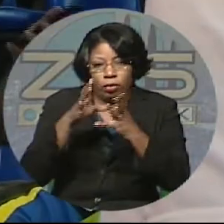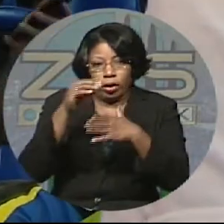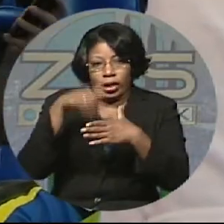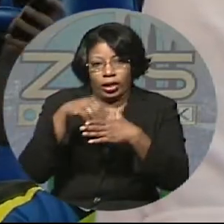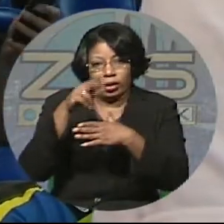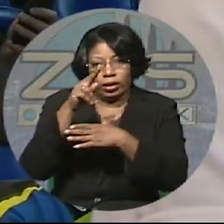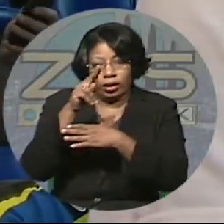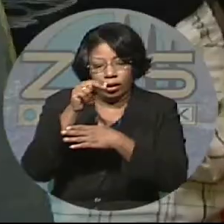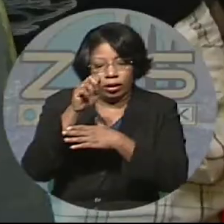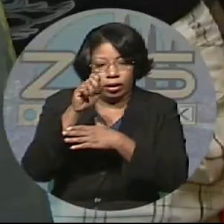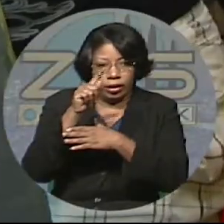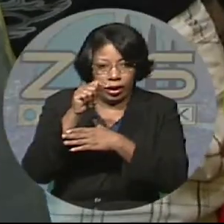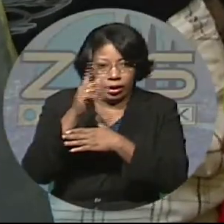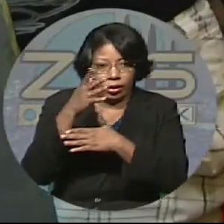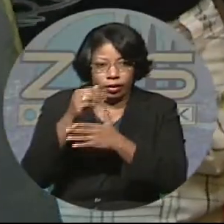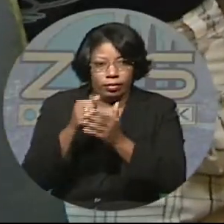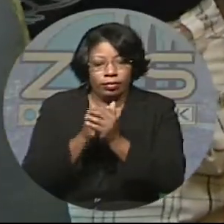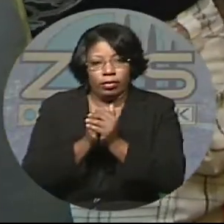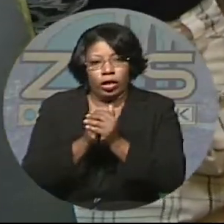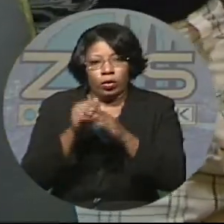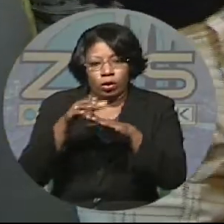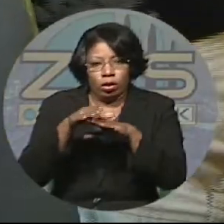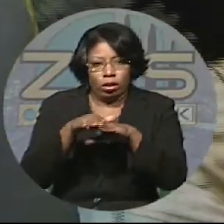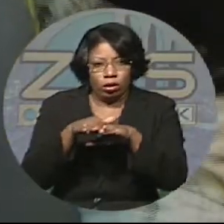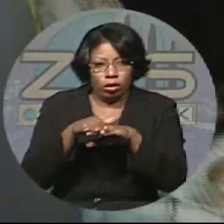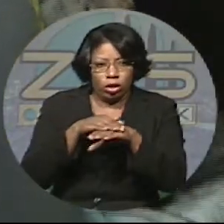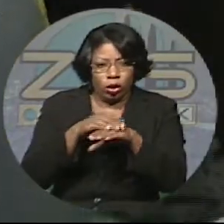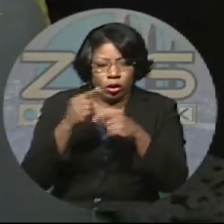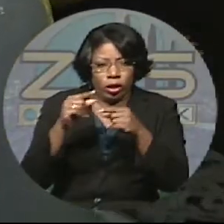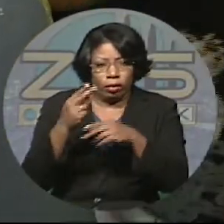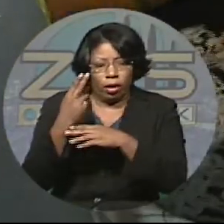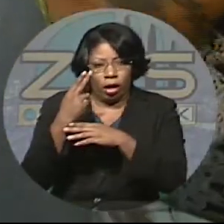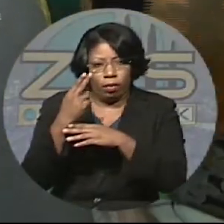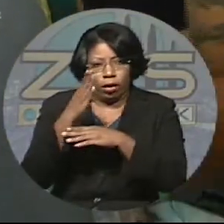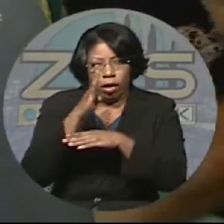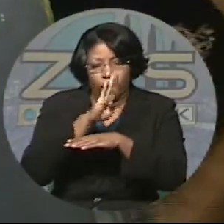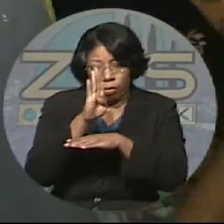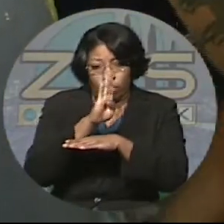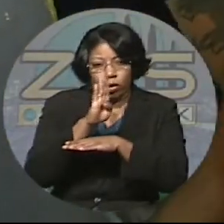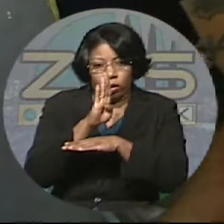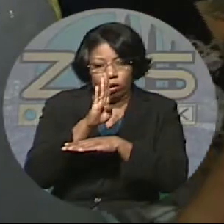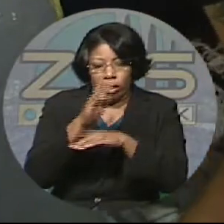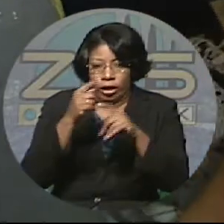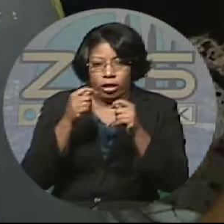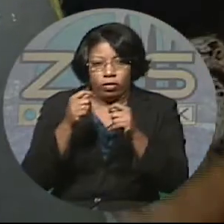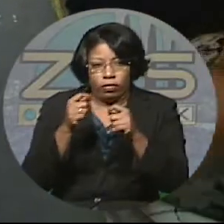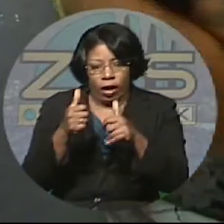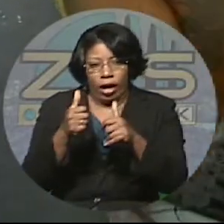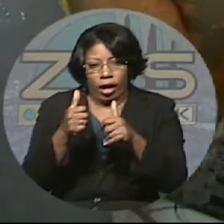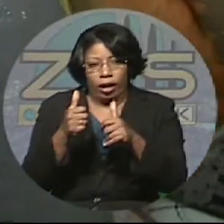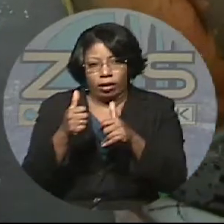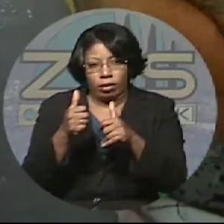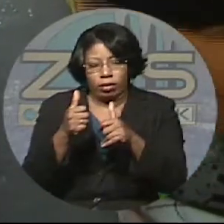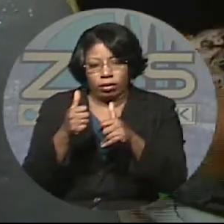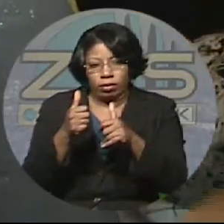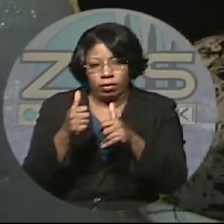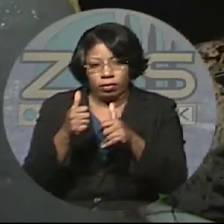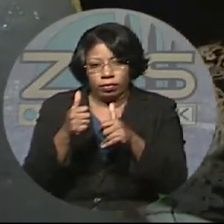the offensive third. We have to slow the game up because Bermuda is playing a very fast pace of the